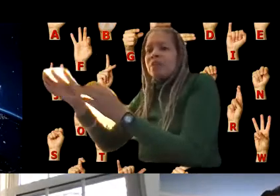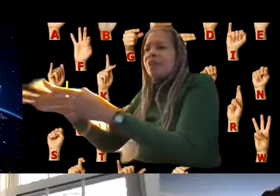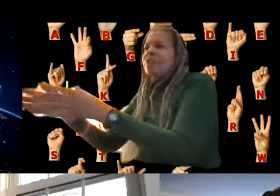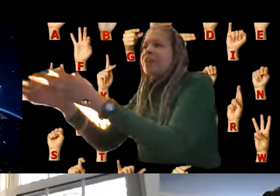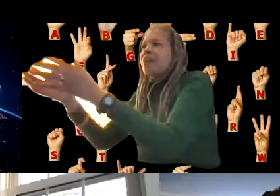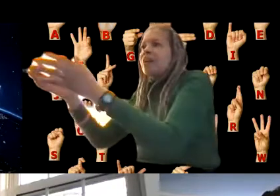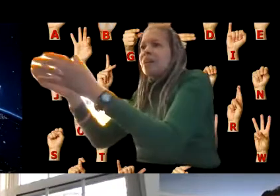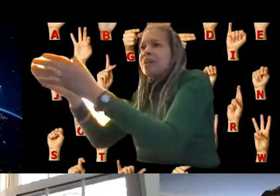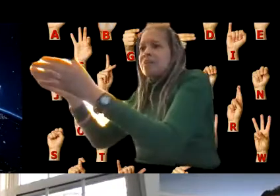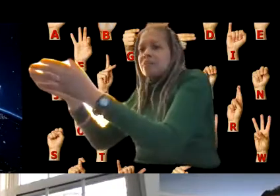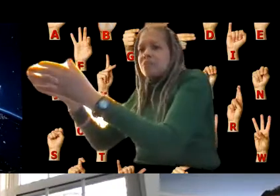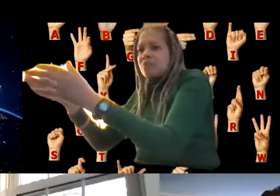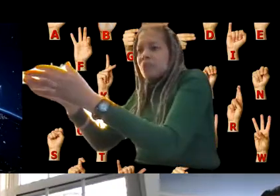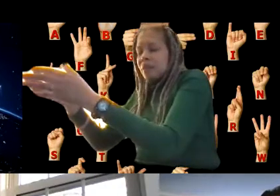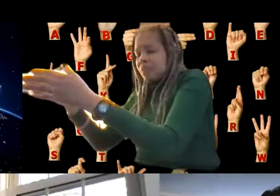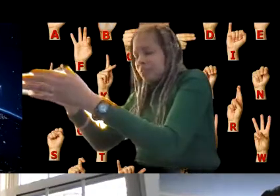your lovely